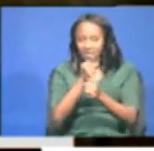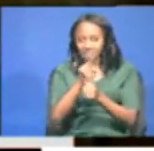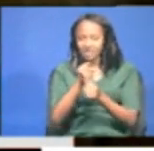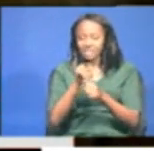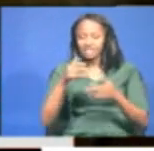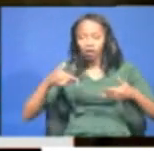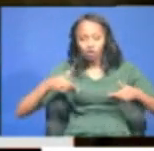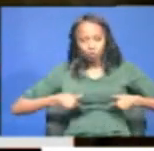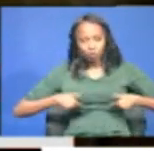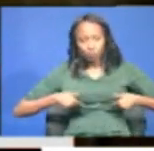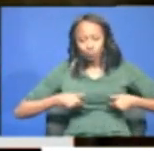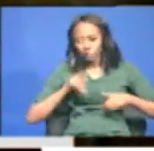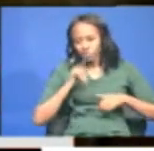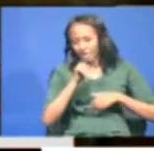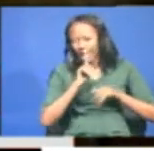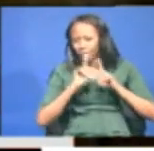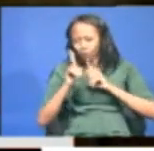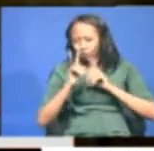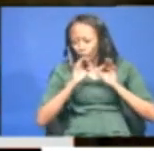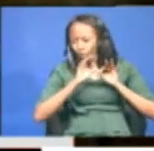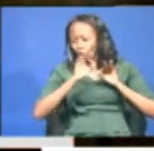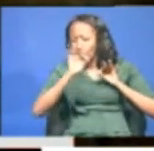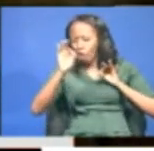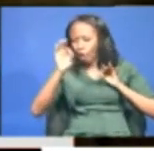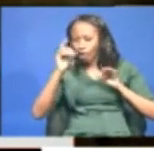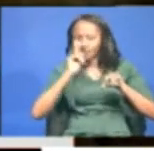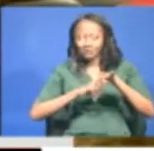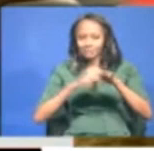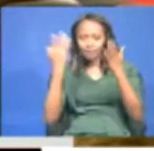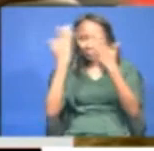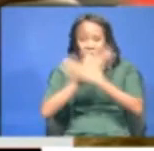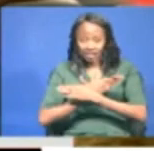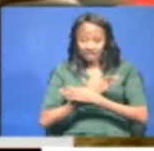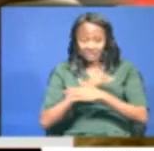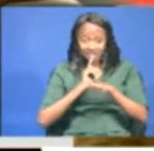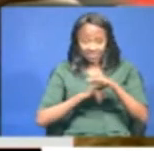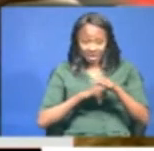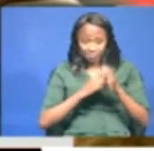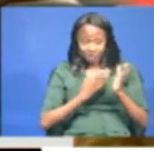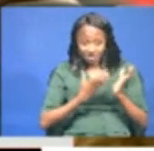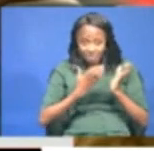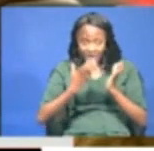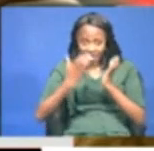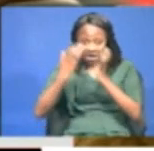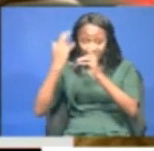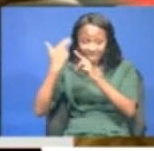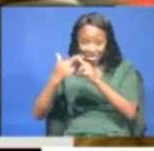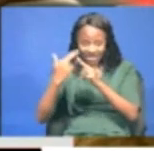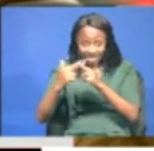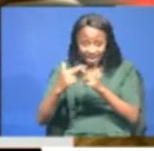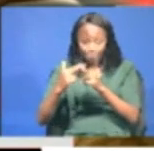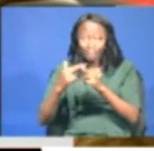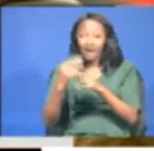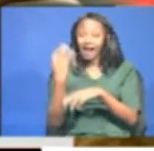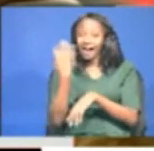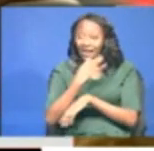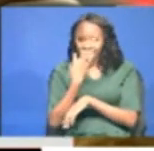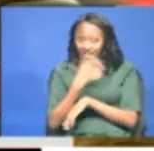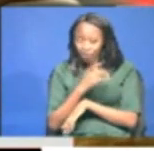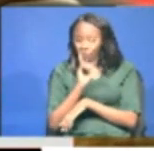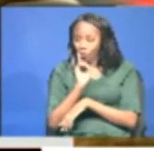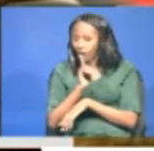last night, and I told them, as long as they carry the Gachagua family name, they must remain